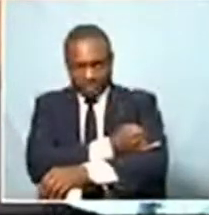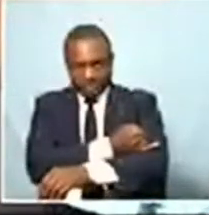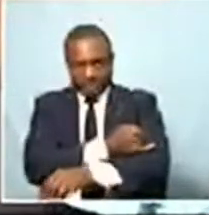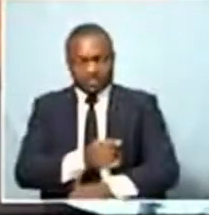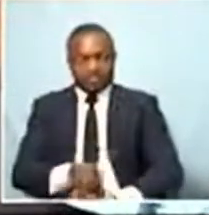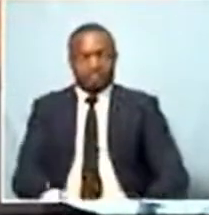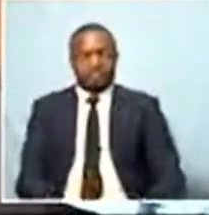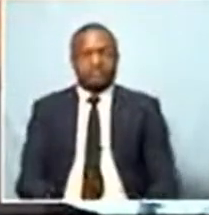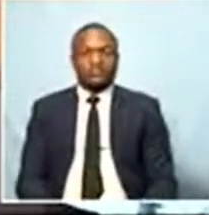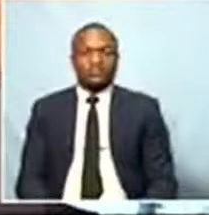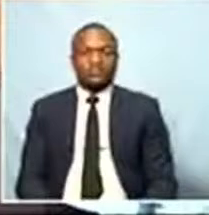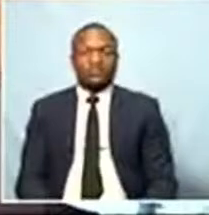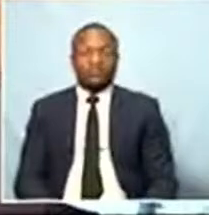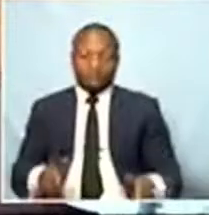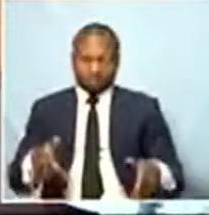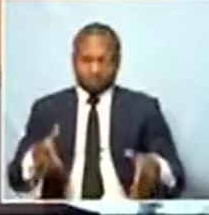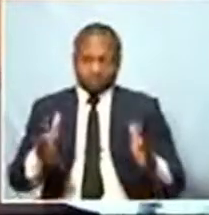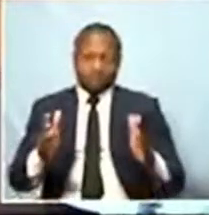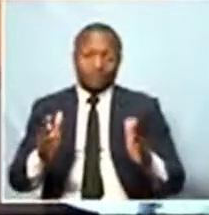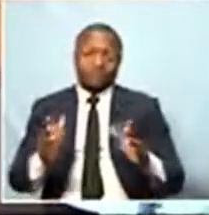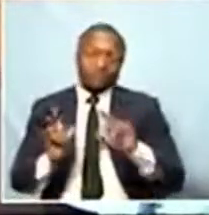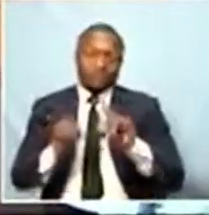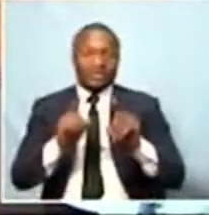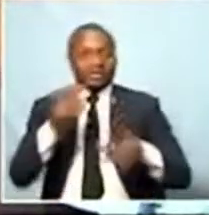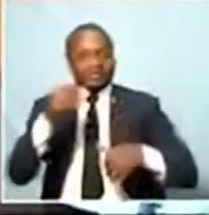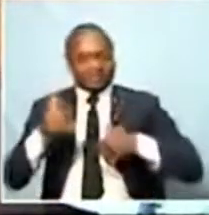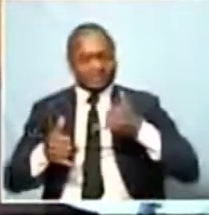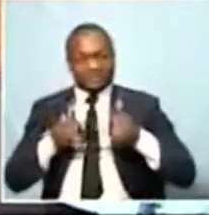and let you enjoy your day.